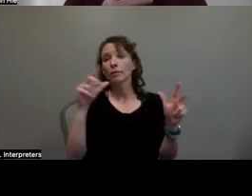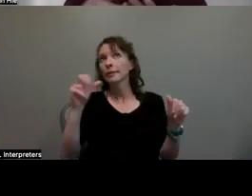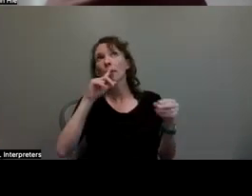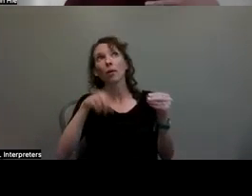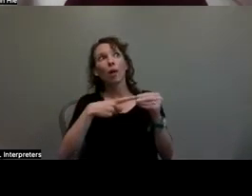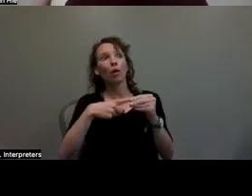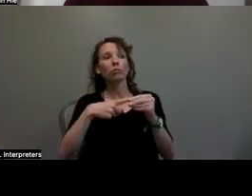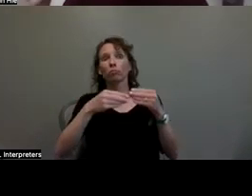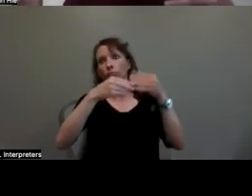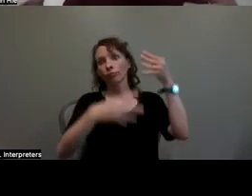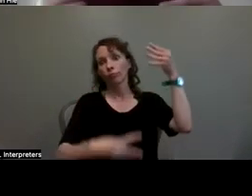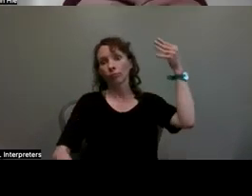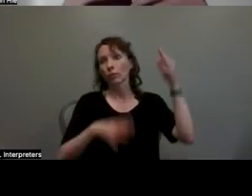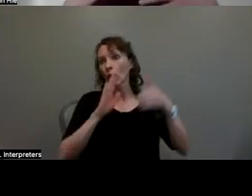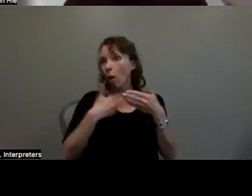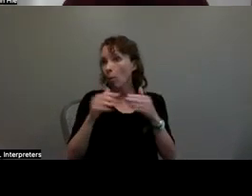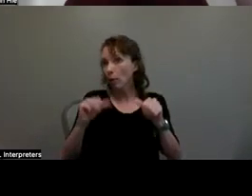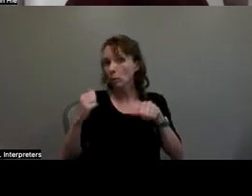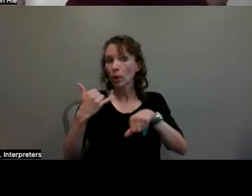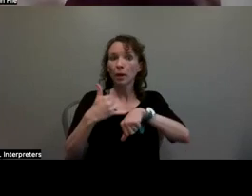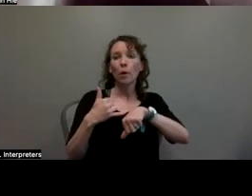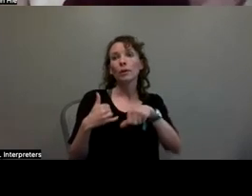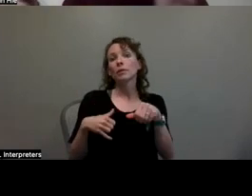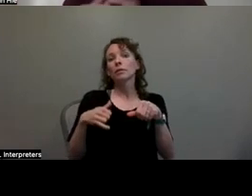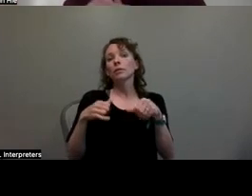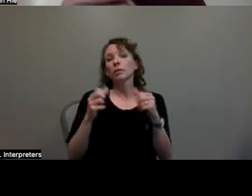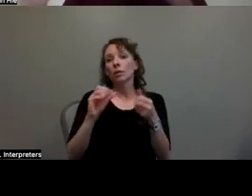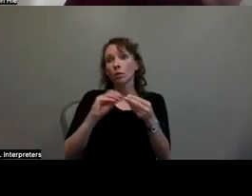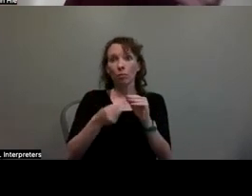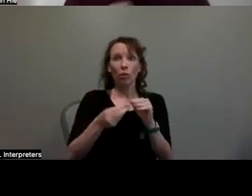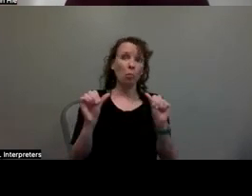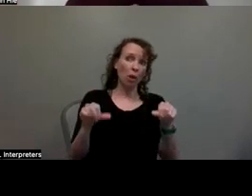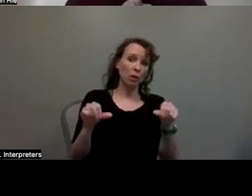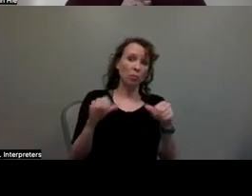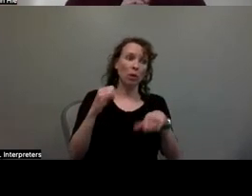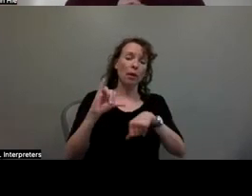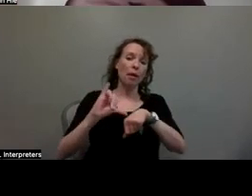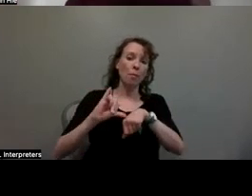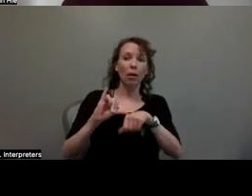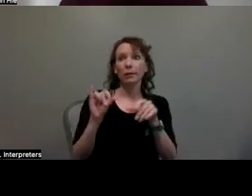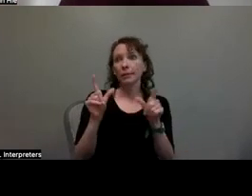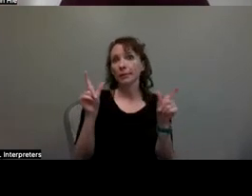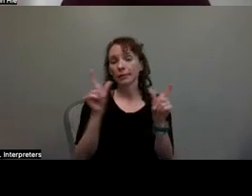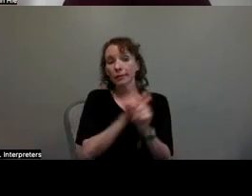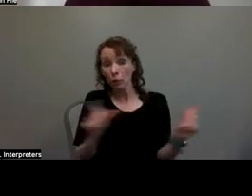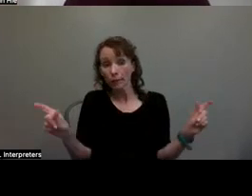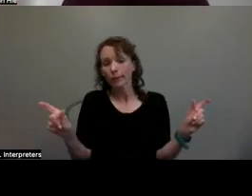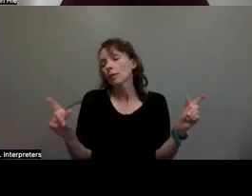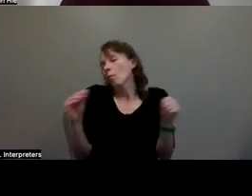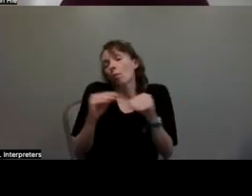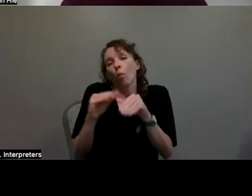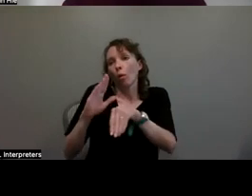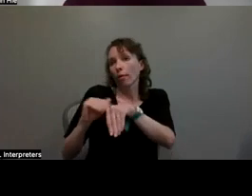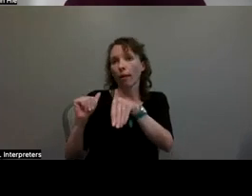antibodies. The number of possible antibody sequences is larger than the number of atoms in the universe, is an